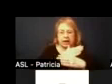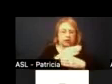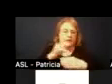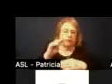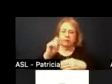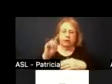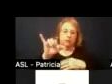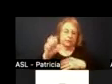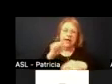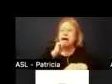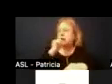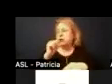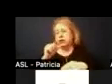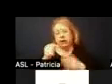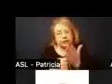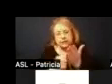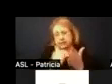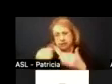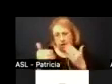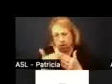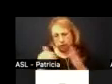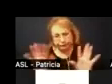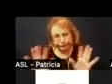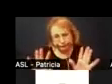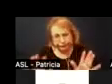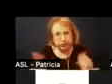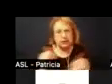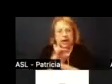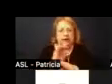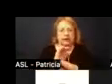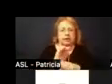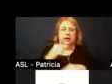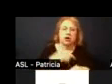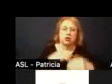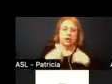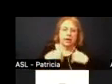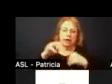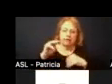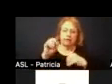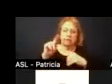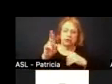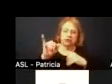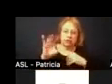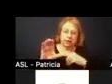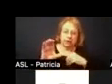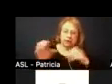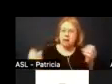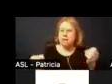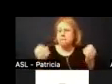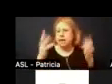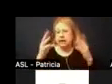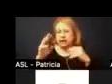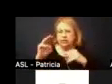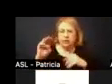go through all of those metrics but again um where we have a metric many of the metrics you know just given the lcap